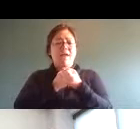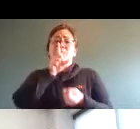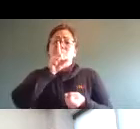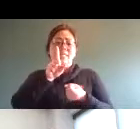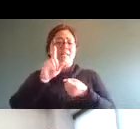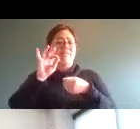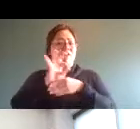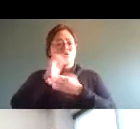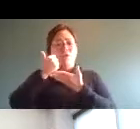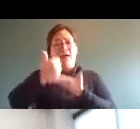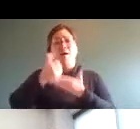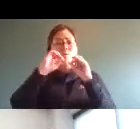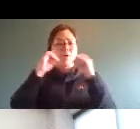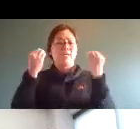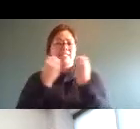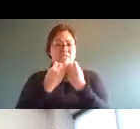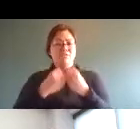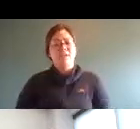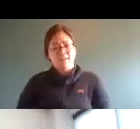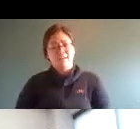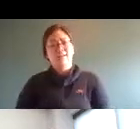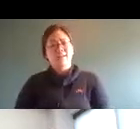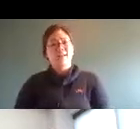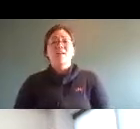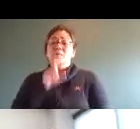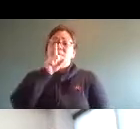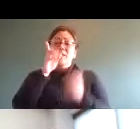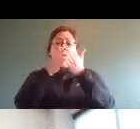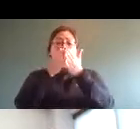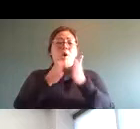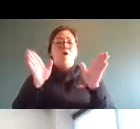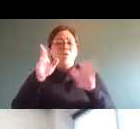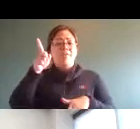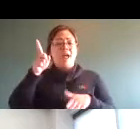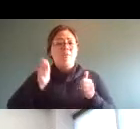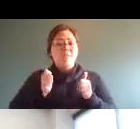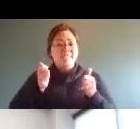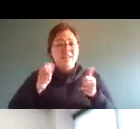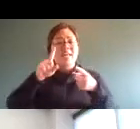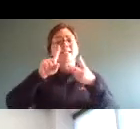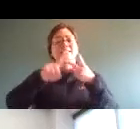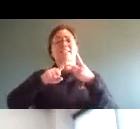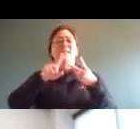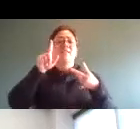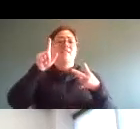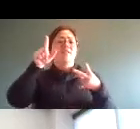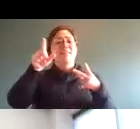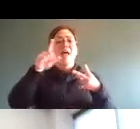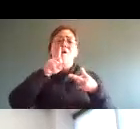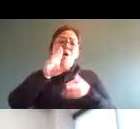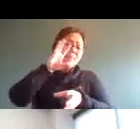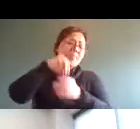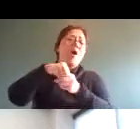your organization. And overall, they're resilient, they're flexible, they're resourceful, and they're a vital part